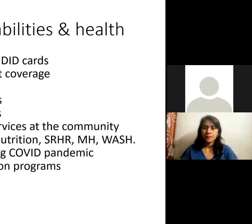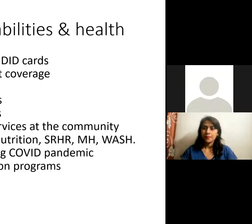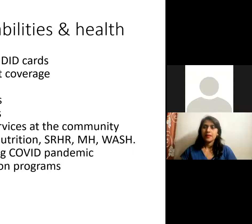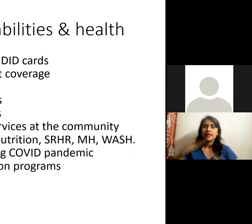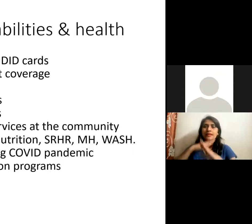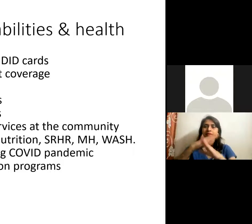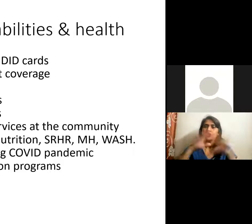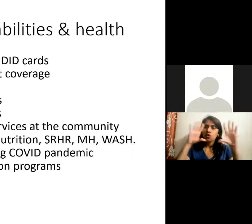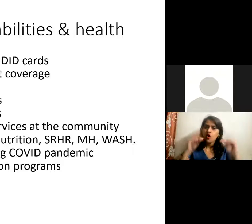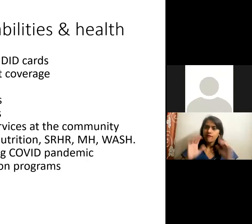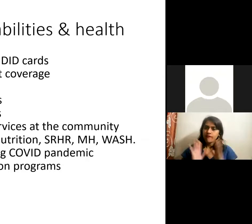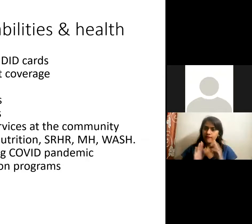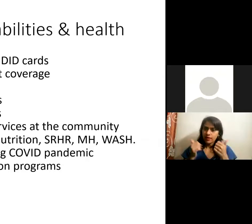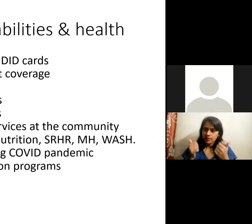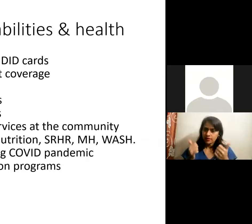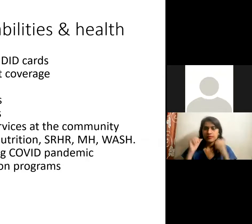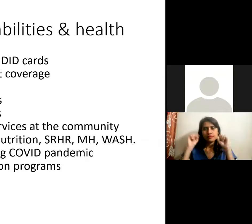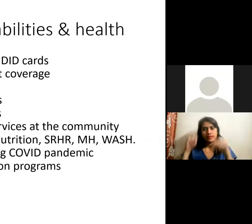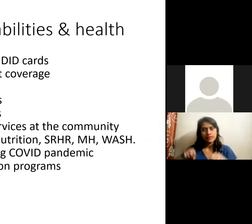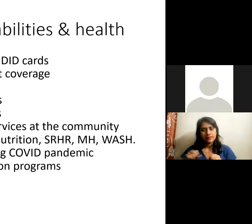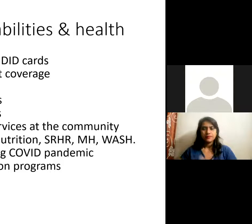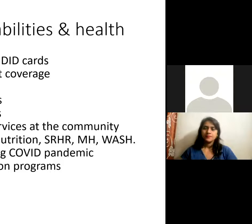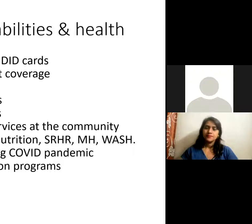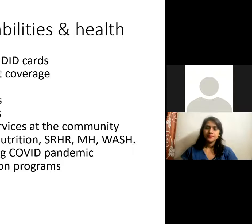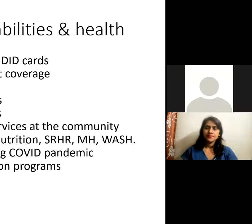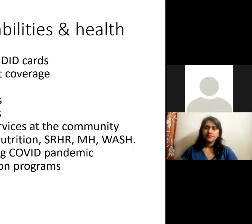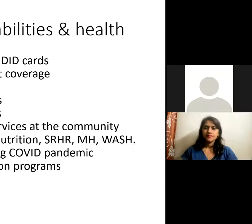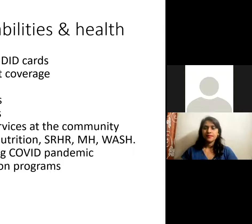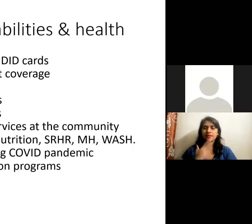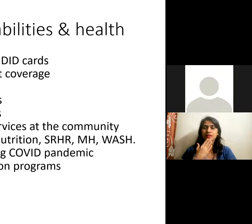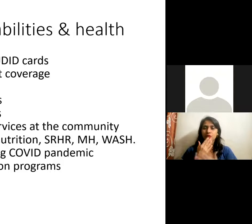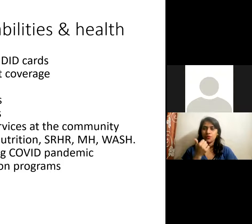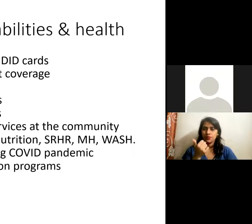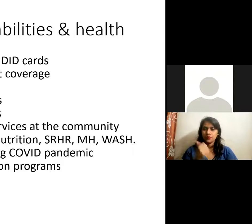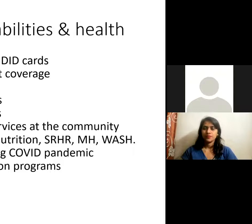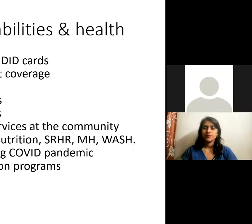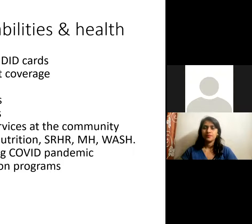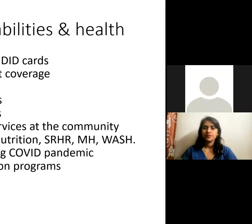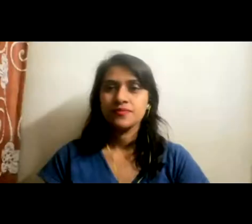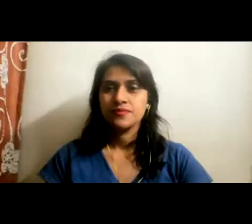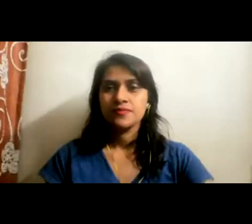ma'am? Yes. Okay. Thank you.